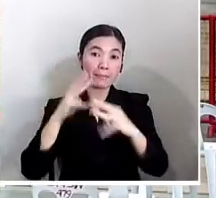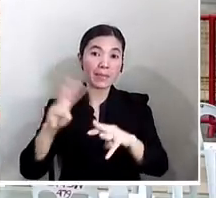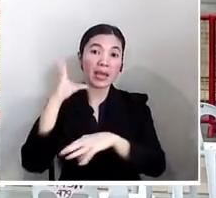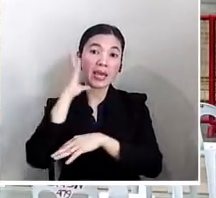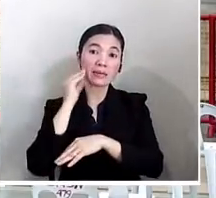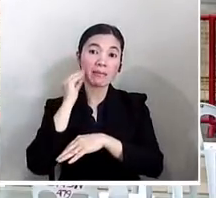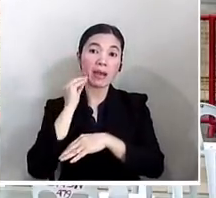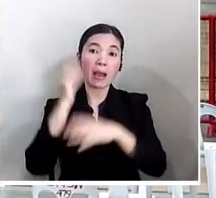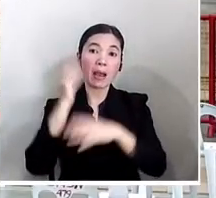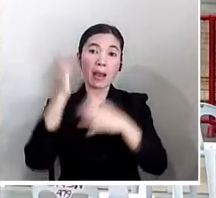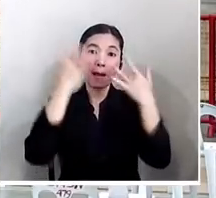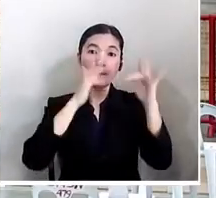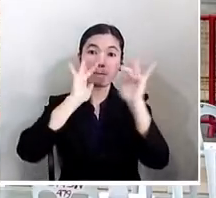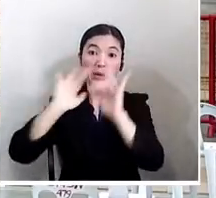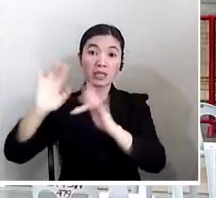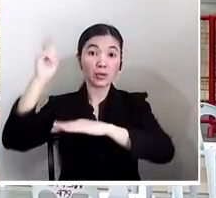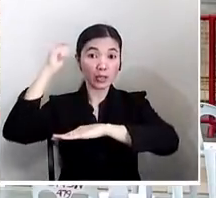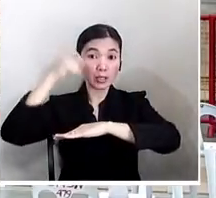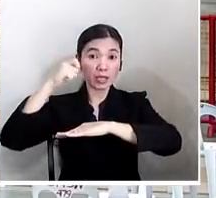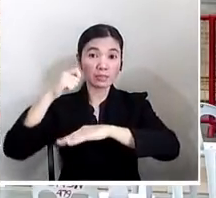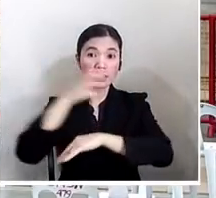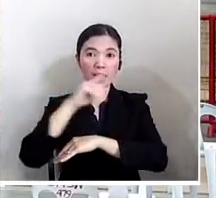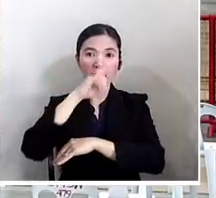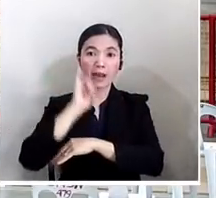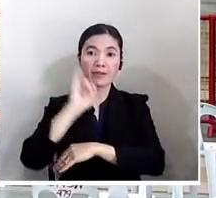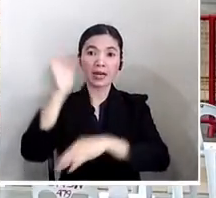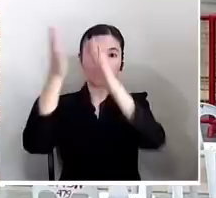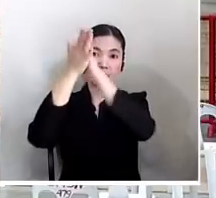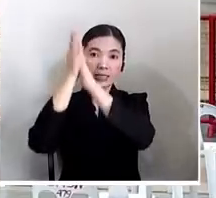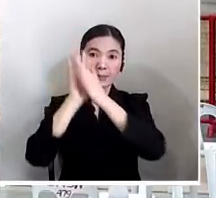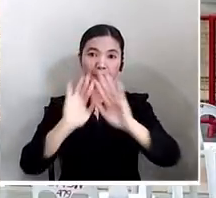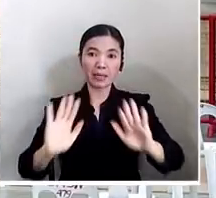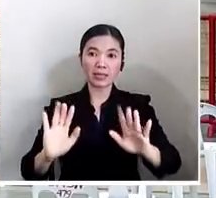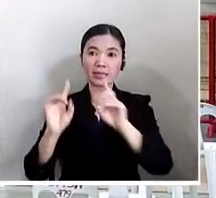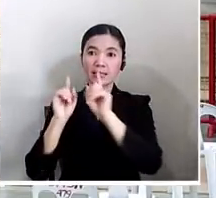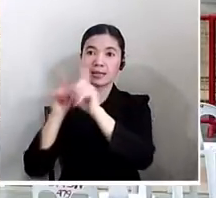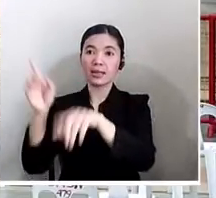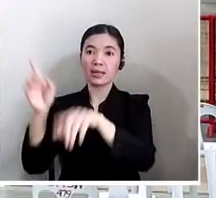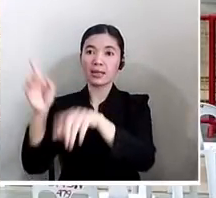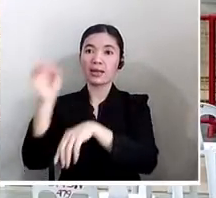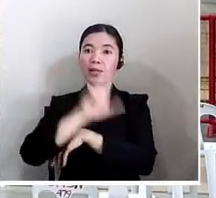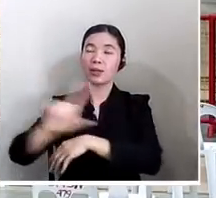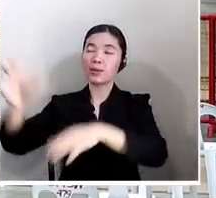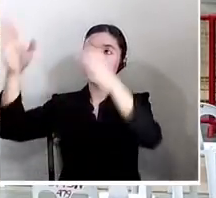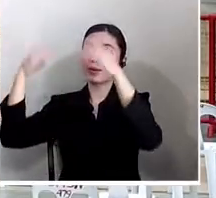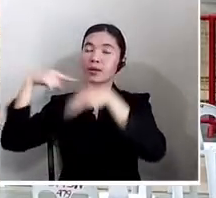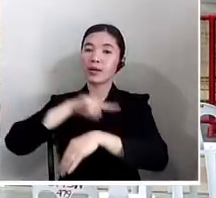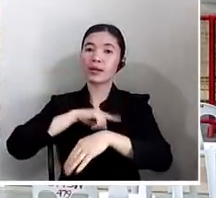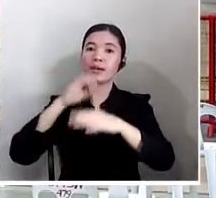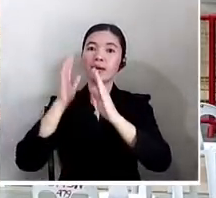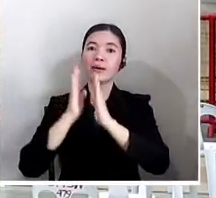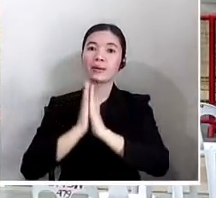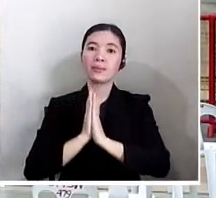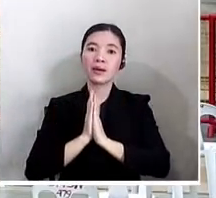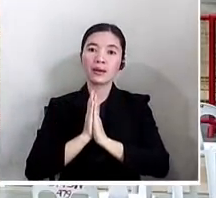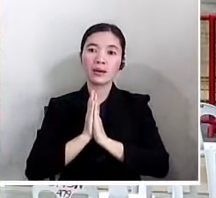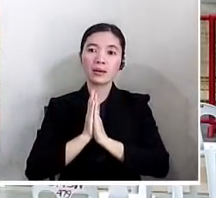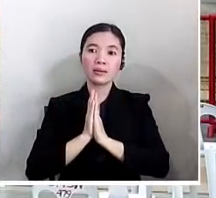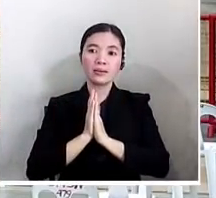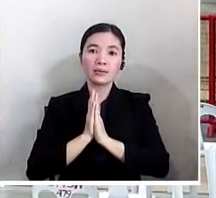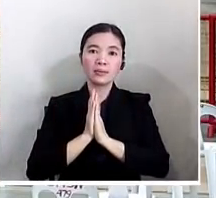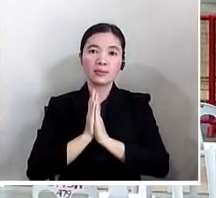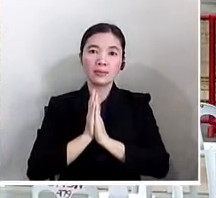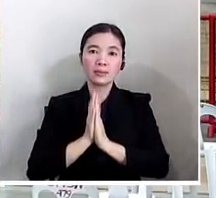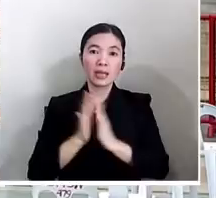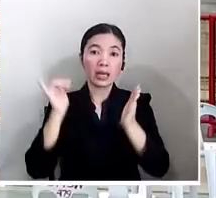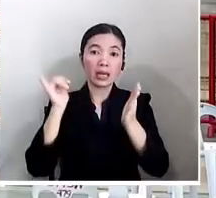judgment and everlasting peace, let us pray to the Lord. Lord, hear our prayer. That the